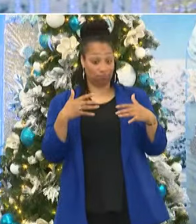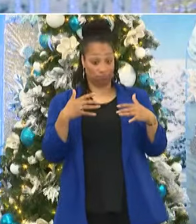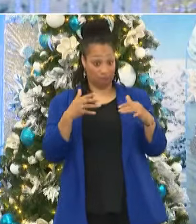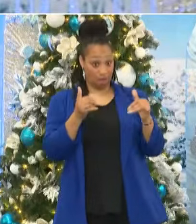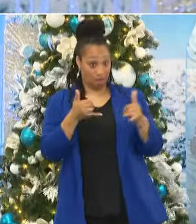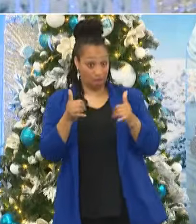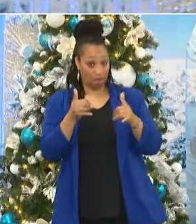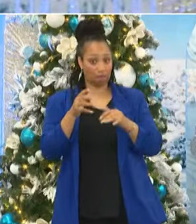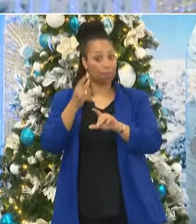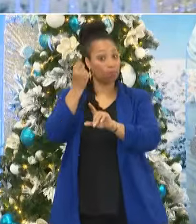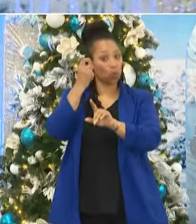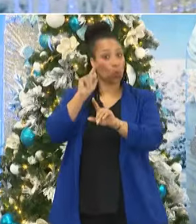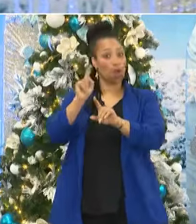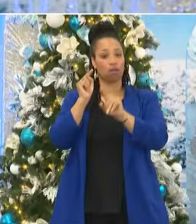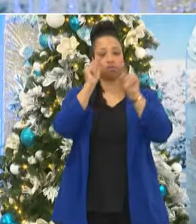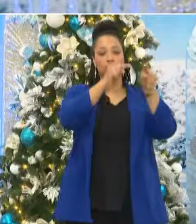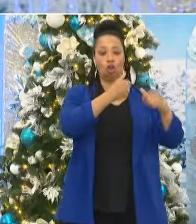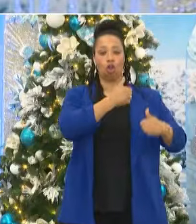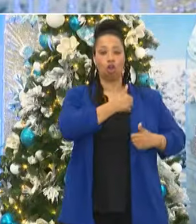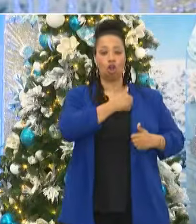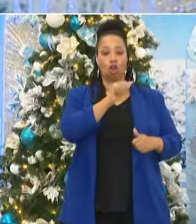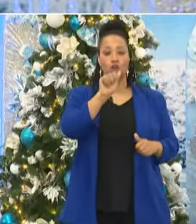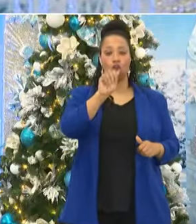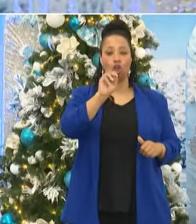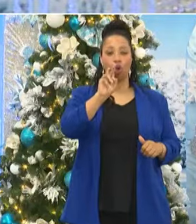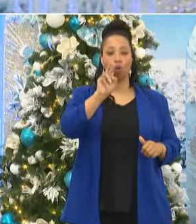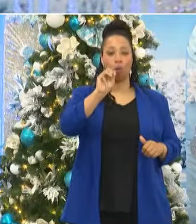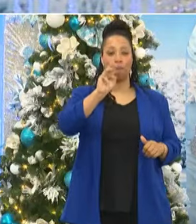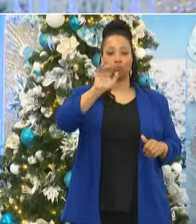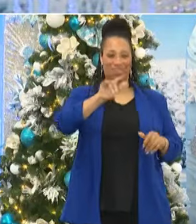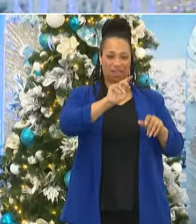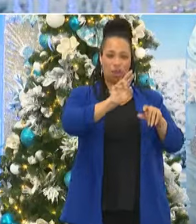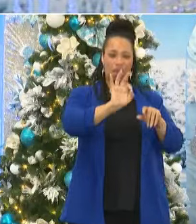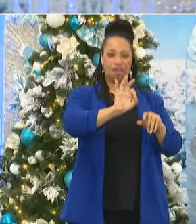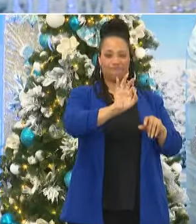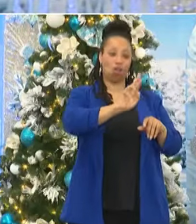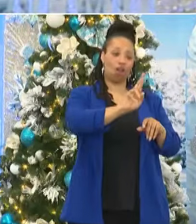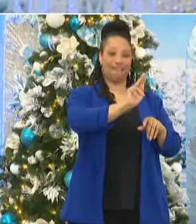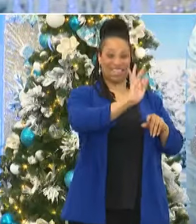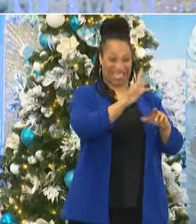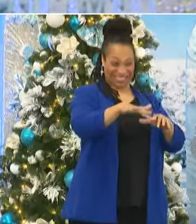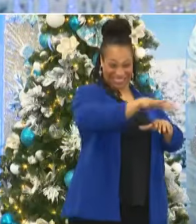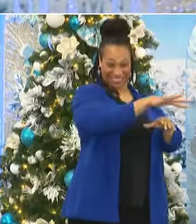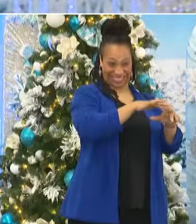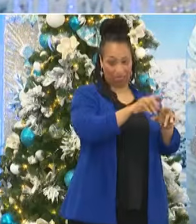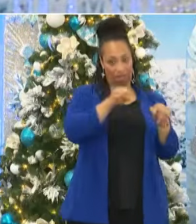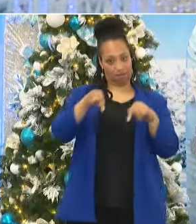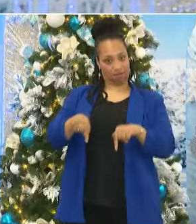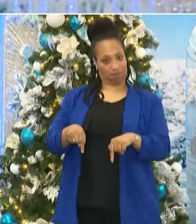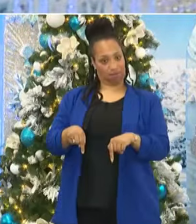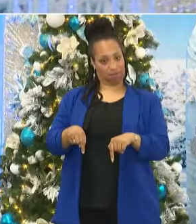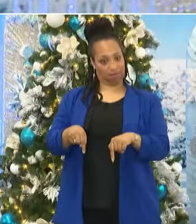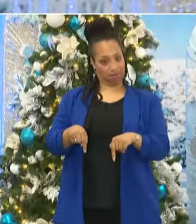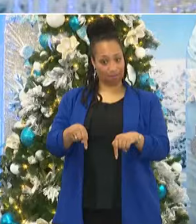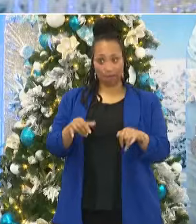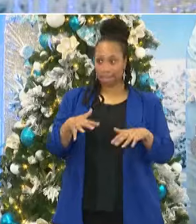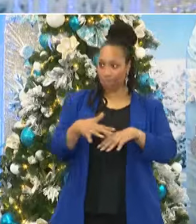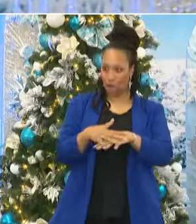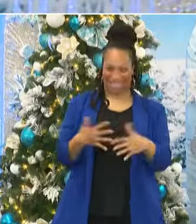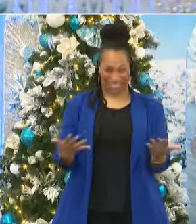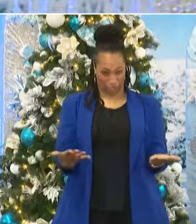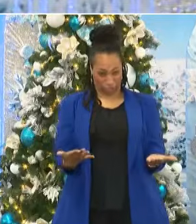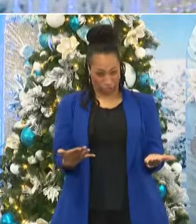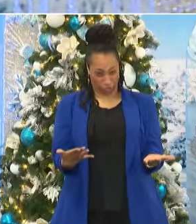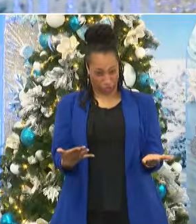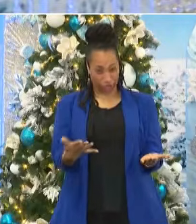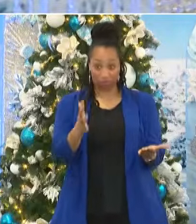much. And maybe next year we'll be here again. I want to thank